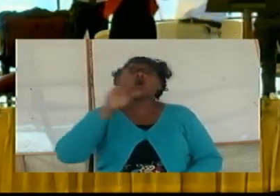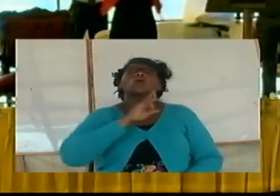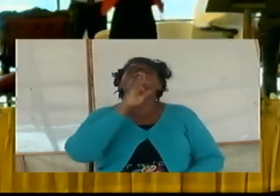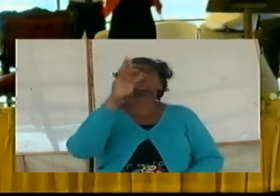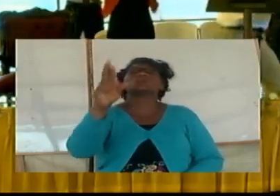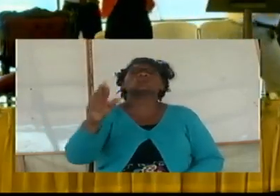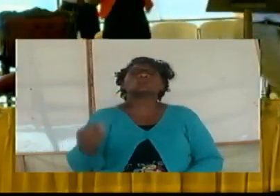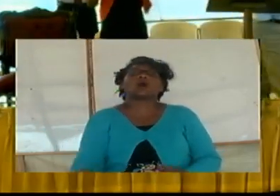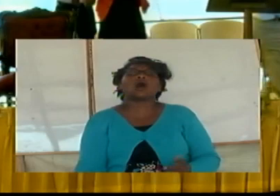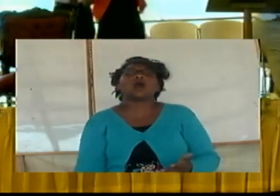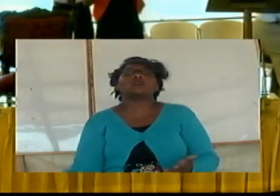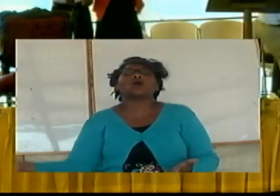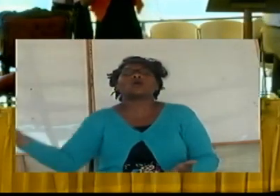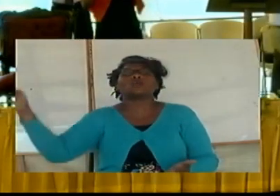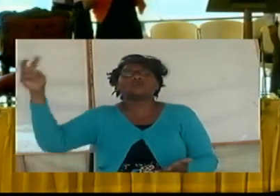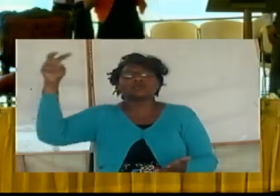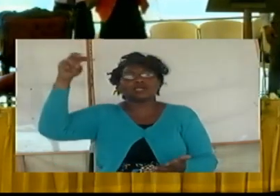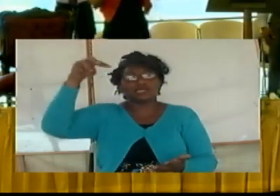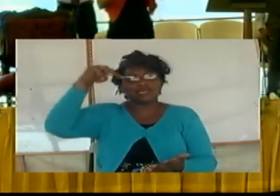Worship.